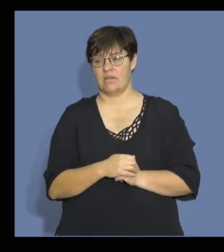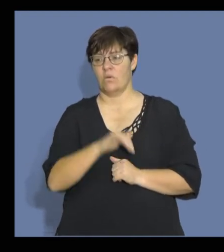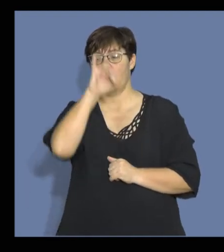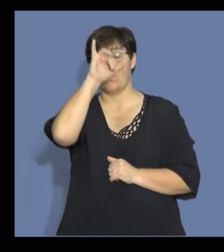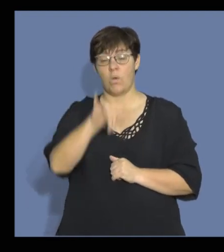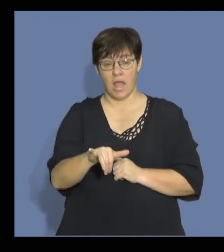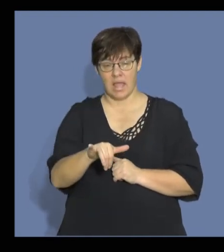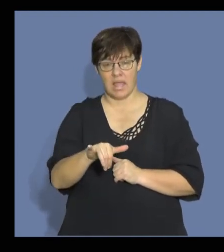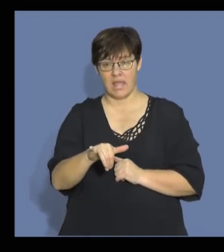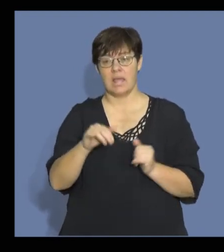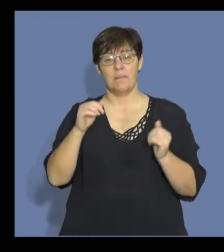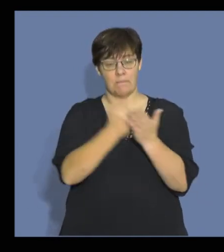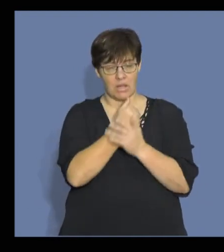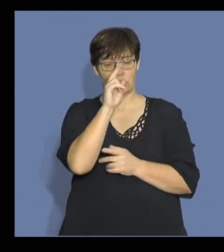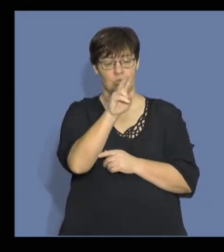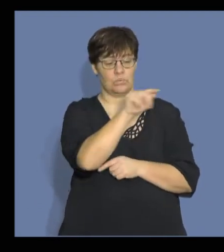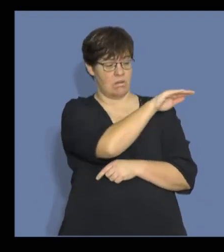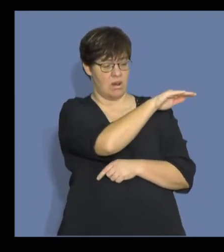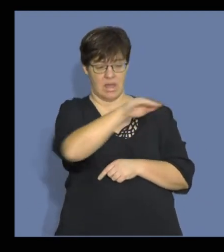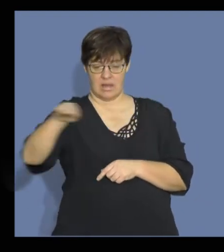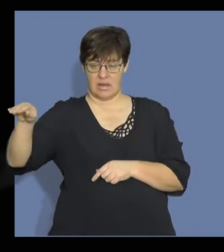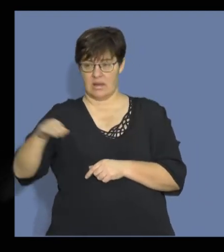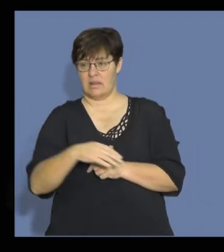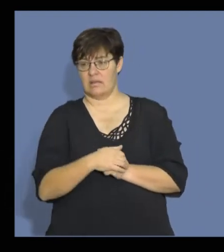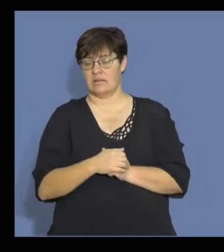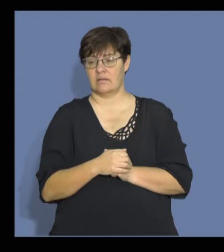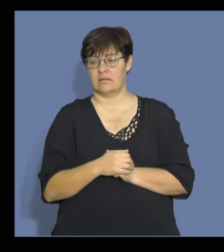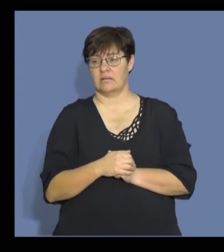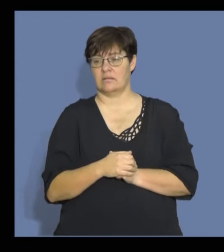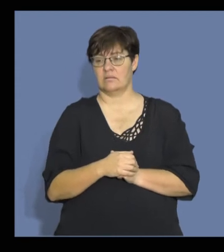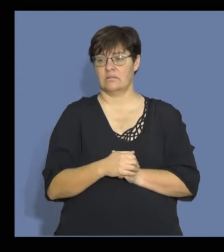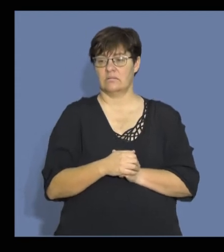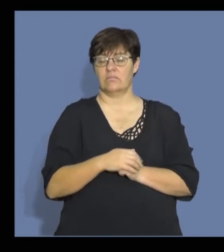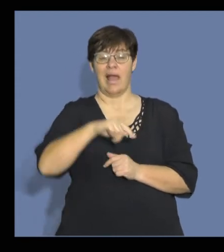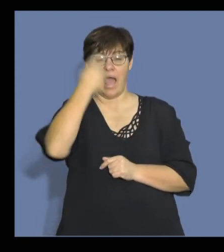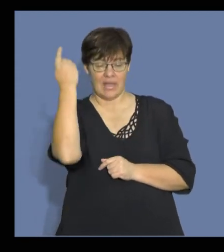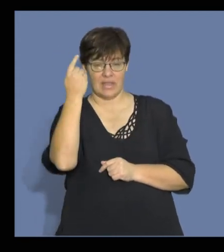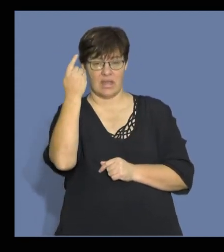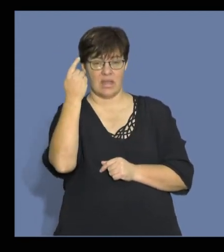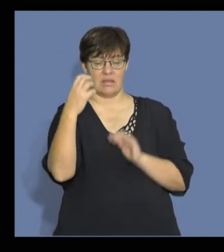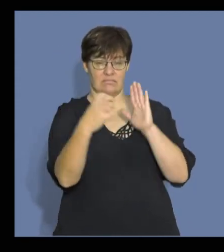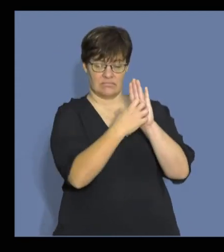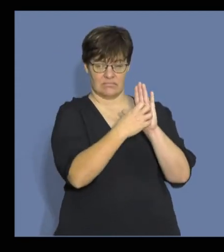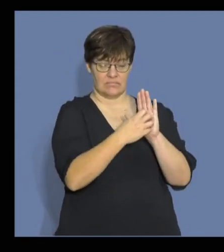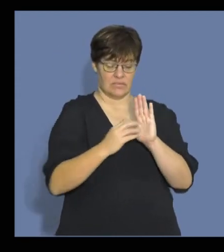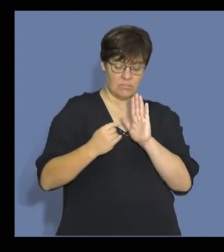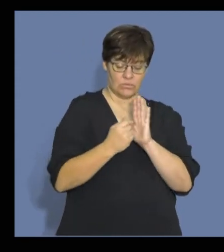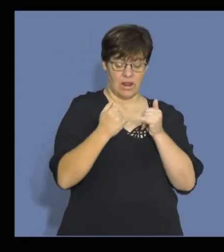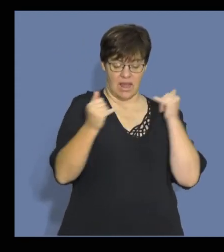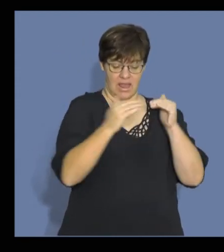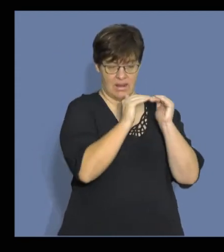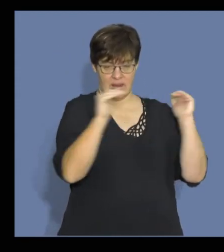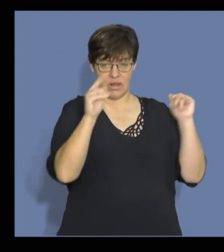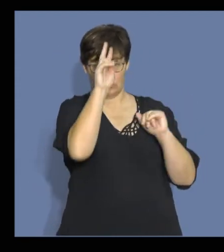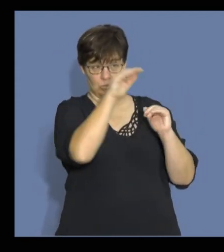because the y value has to be 2. And so what I did is I drew another sketch, and what we can